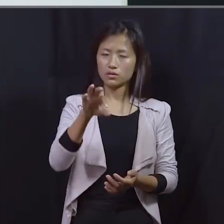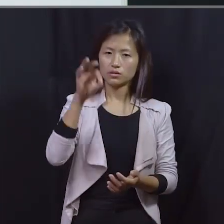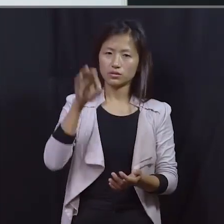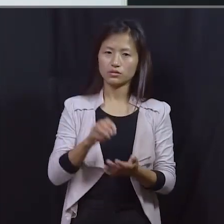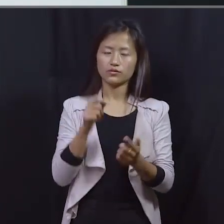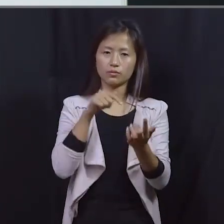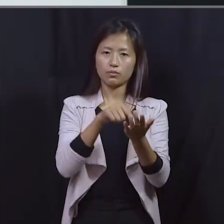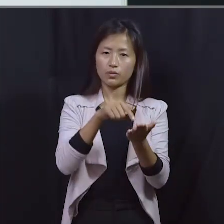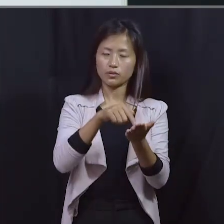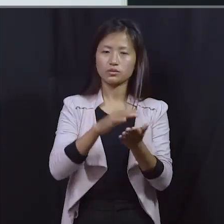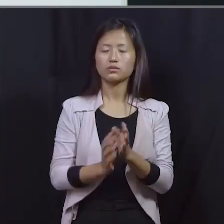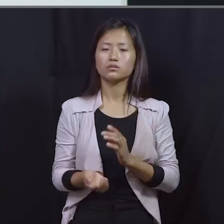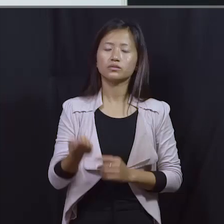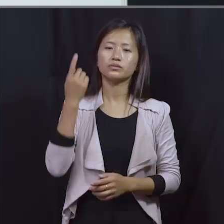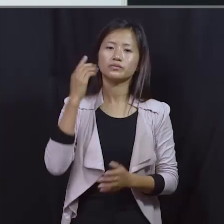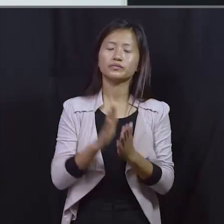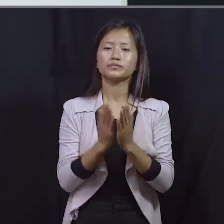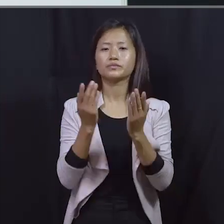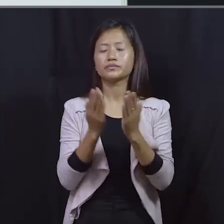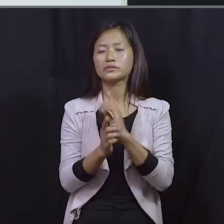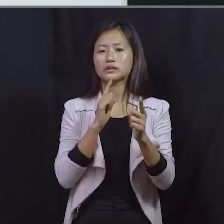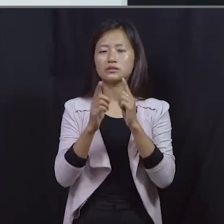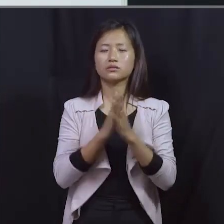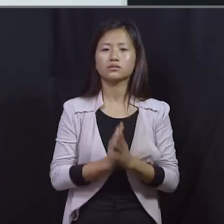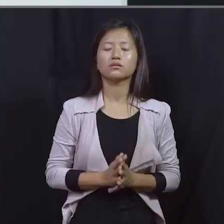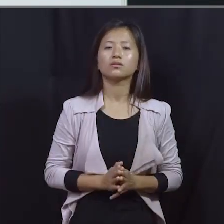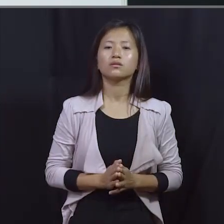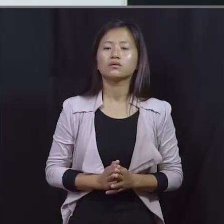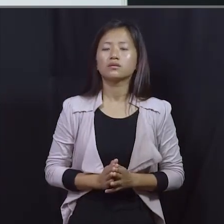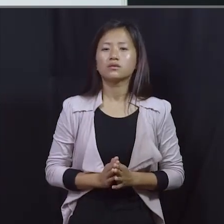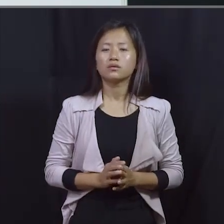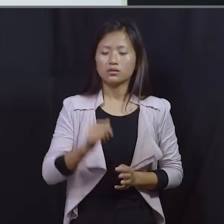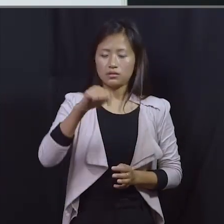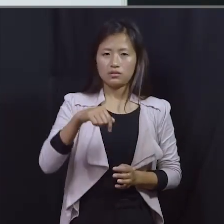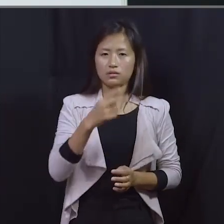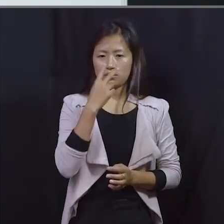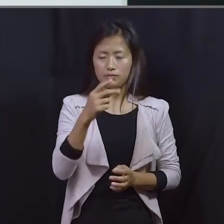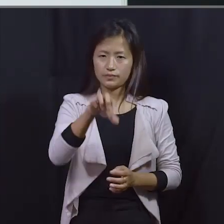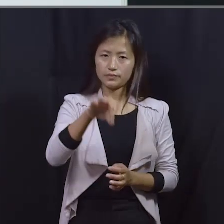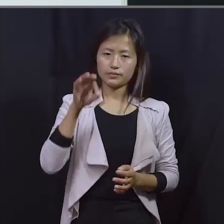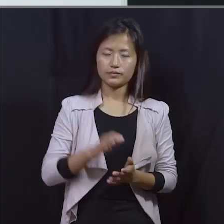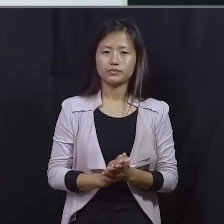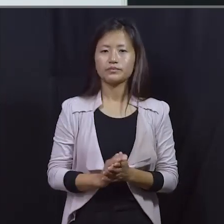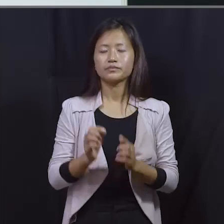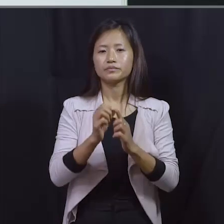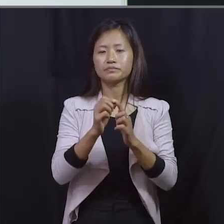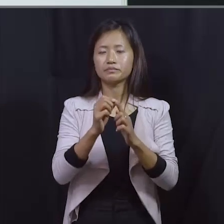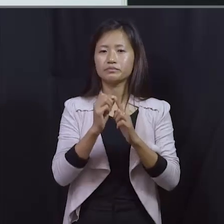we have already discussed in the previous tutor. So here you will find that under the permanent